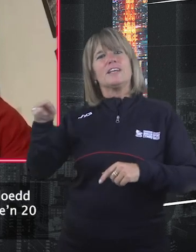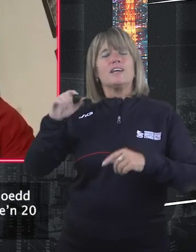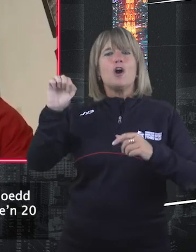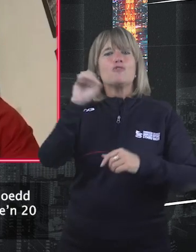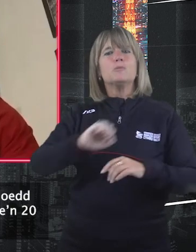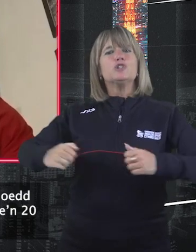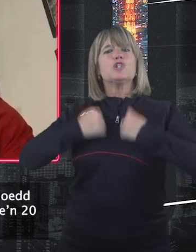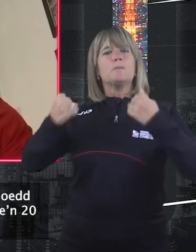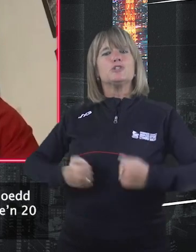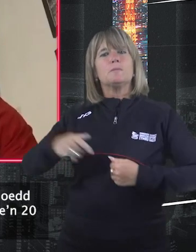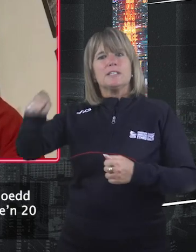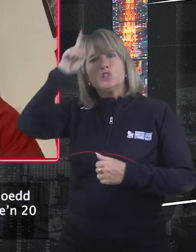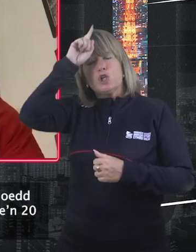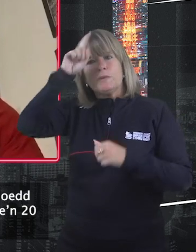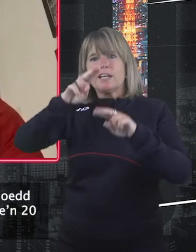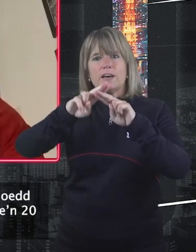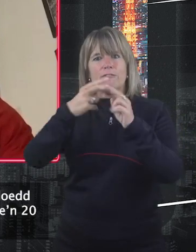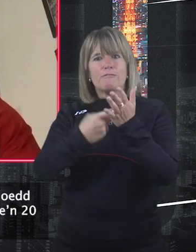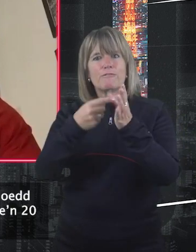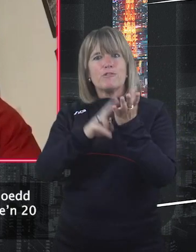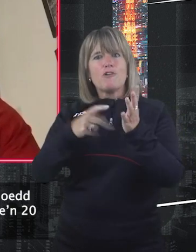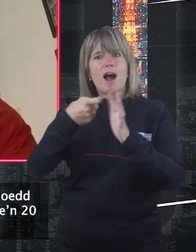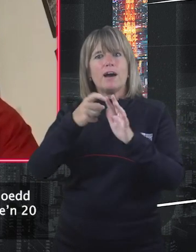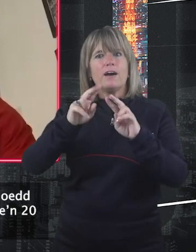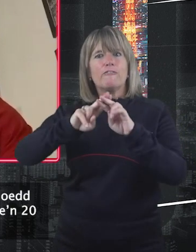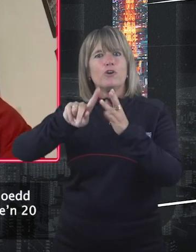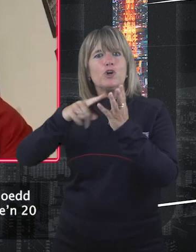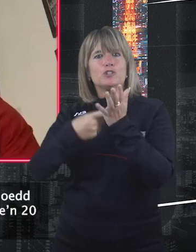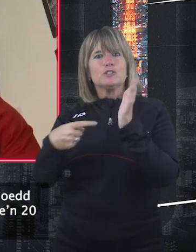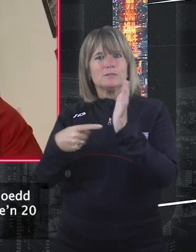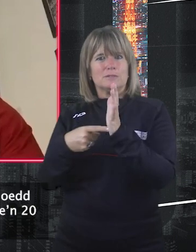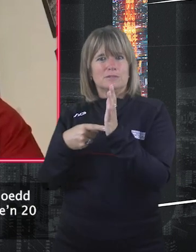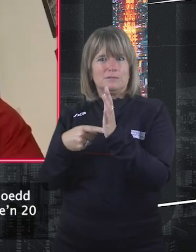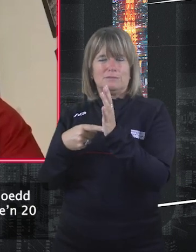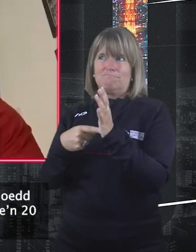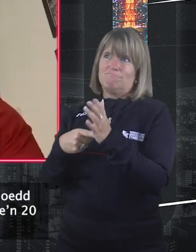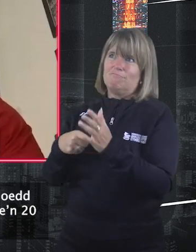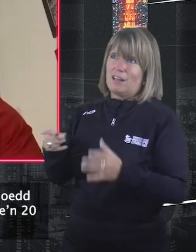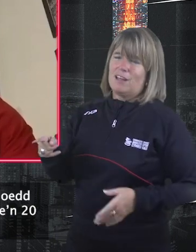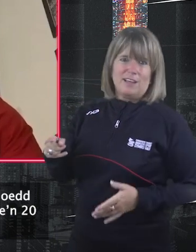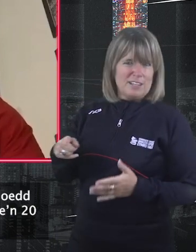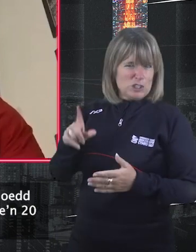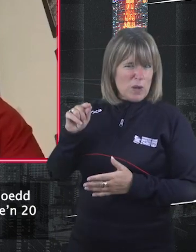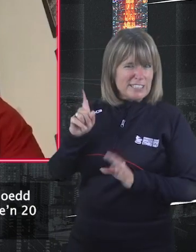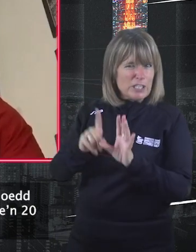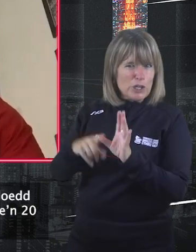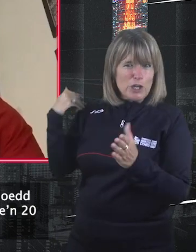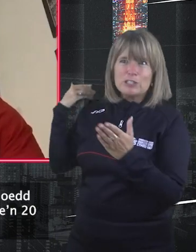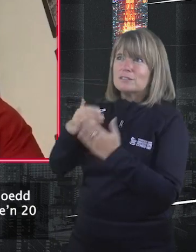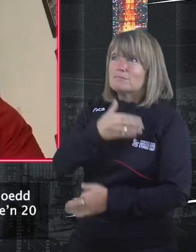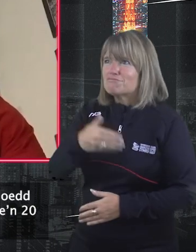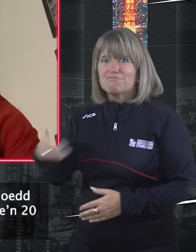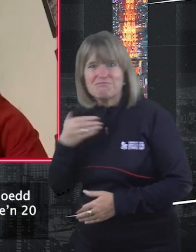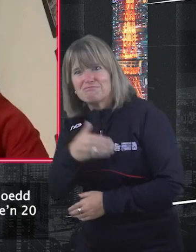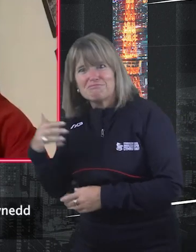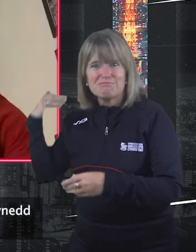my first competition, which was the European Championships in Frankfurt. So it's 20 years in table tennis now.